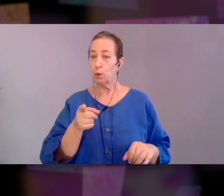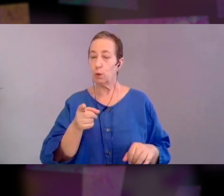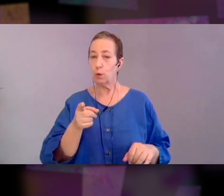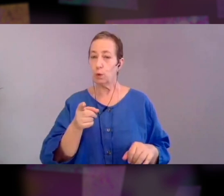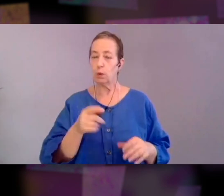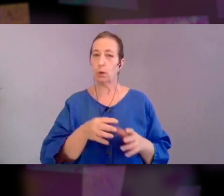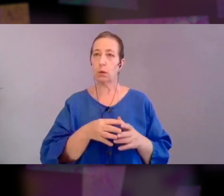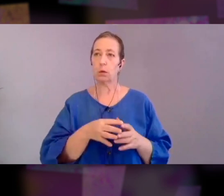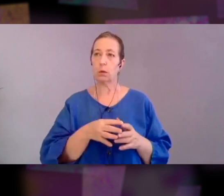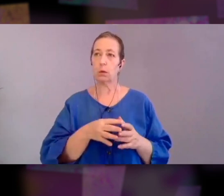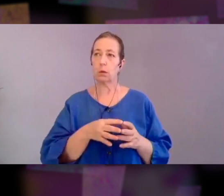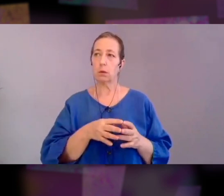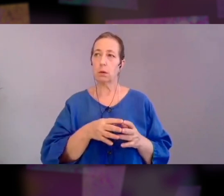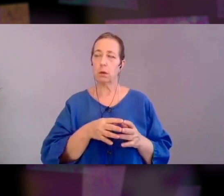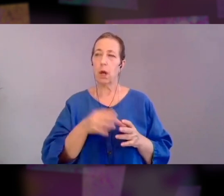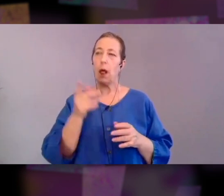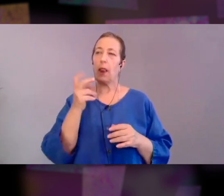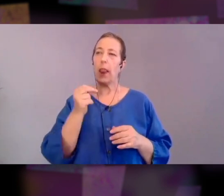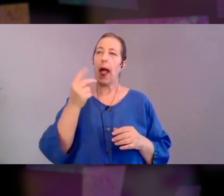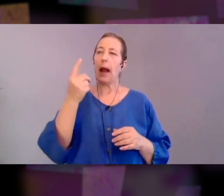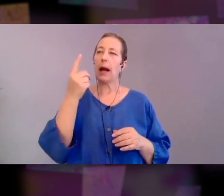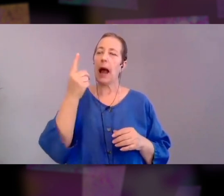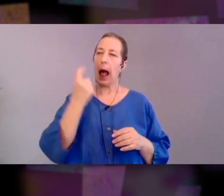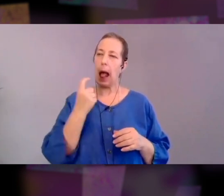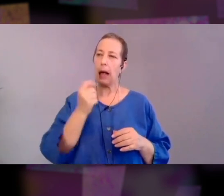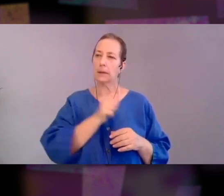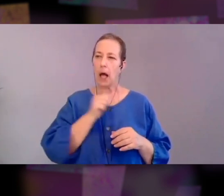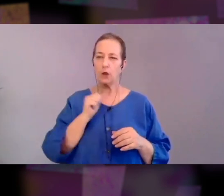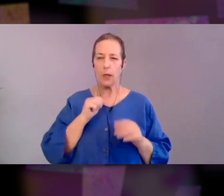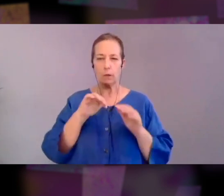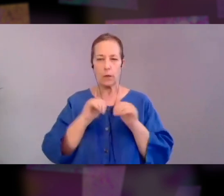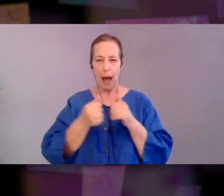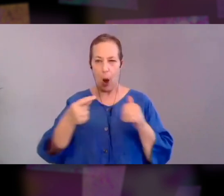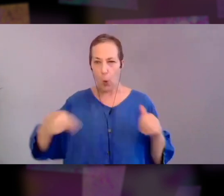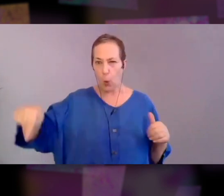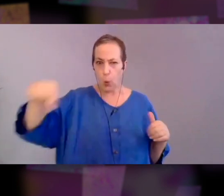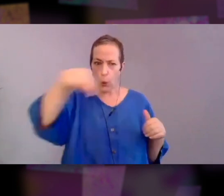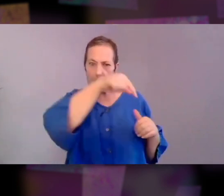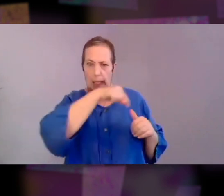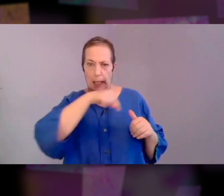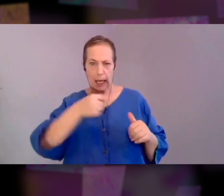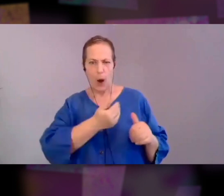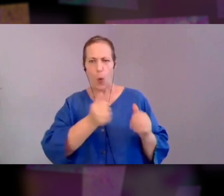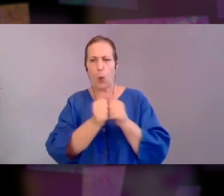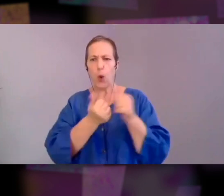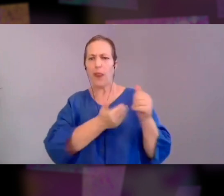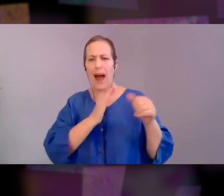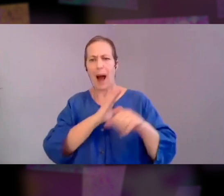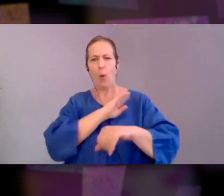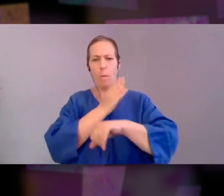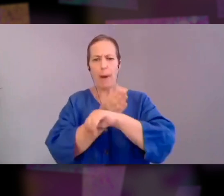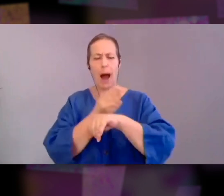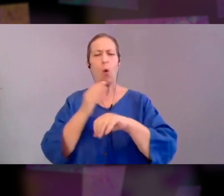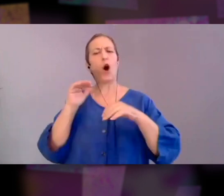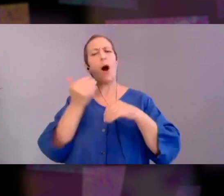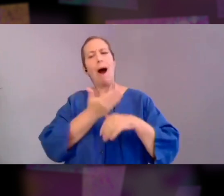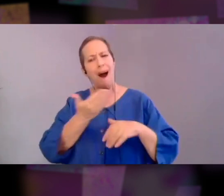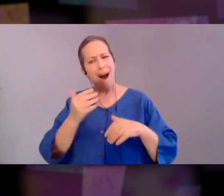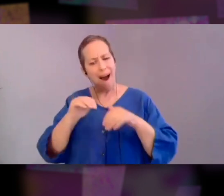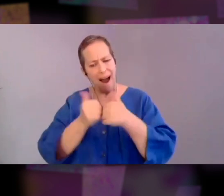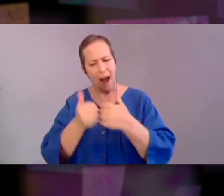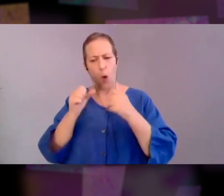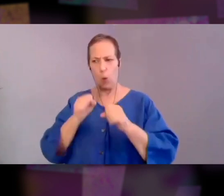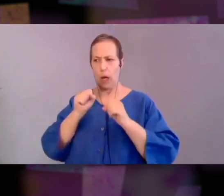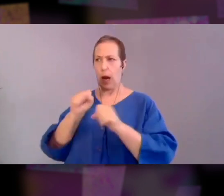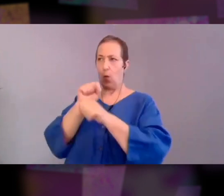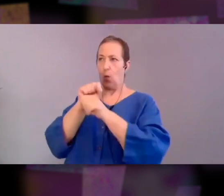collectively, with the power of this network, work towards reconciliation, justice, and